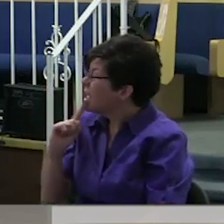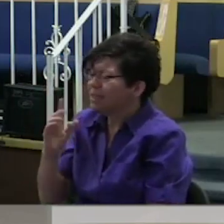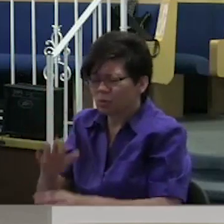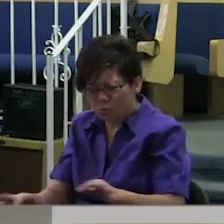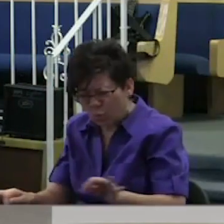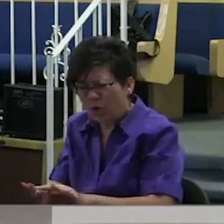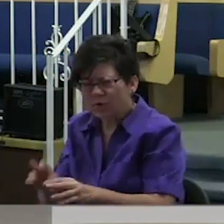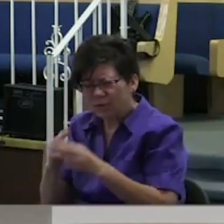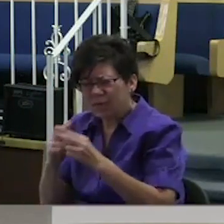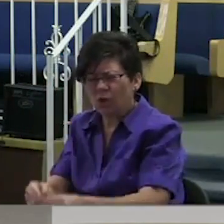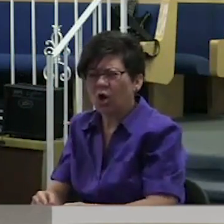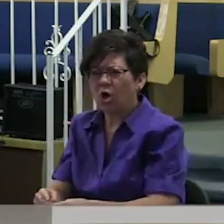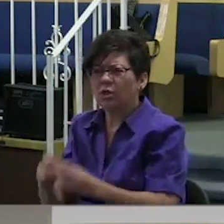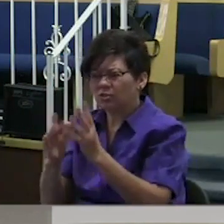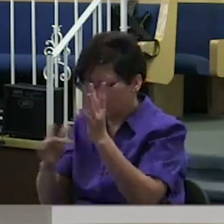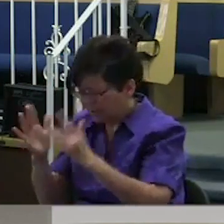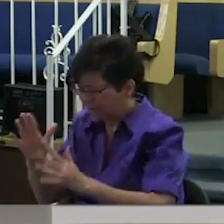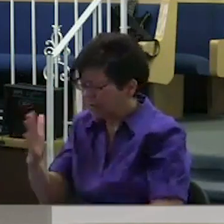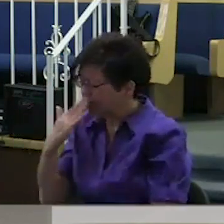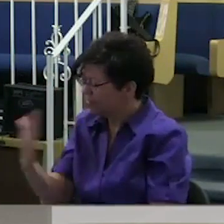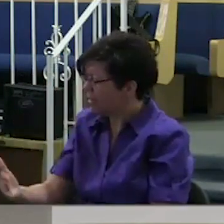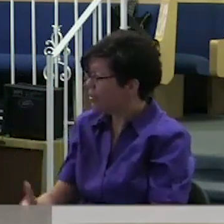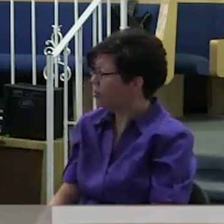be told, "Thank you, Jesus."